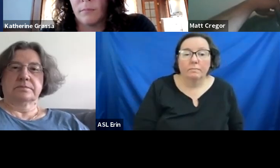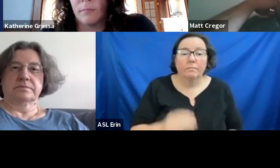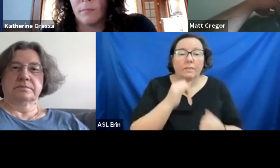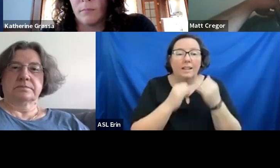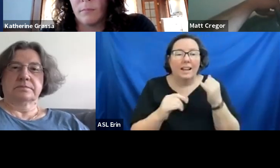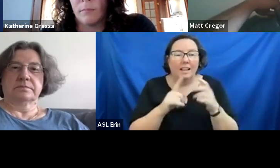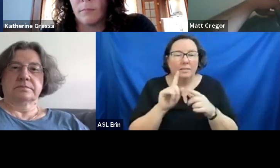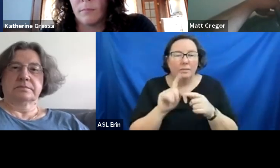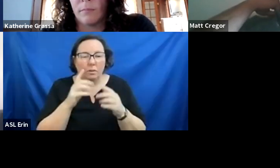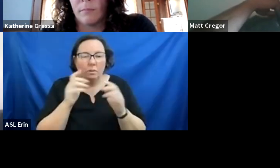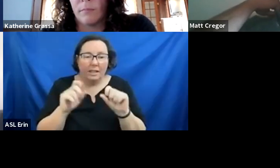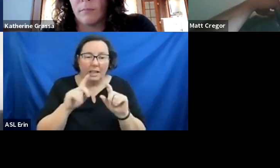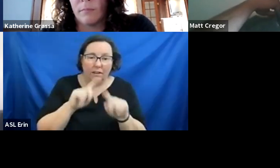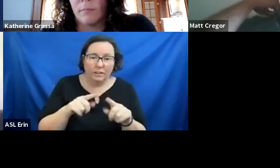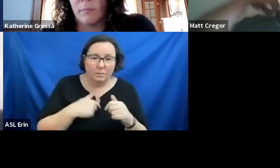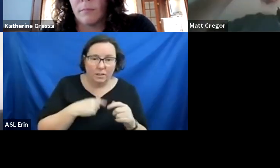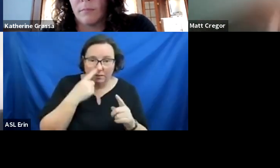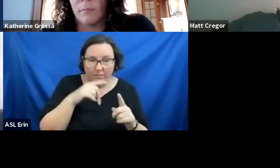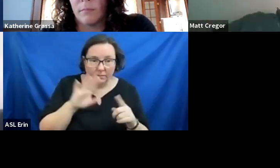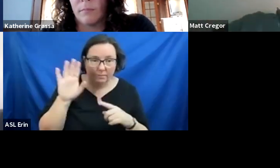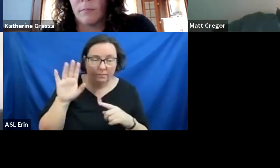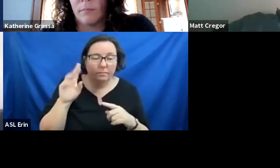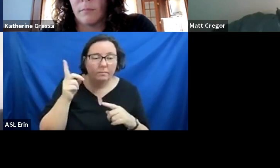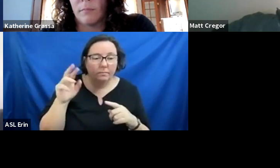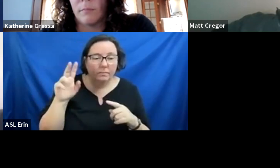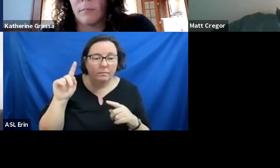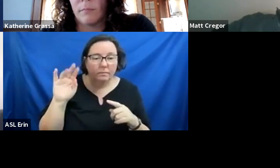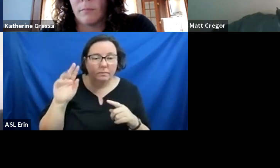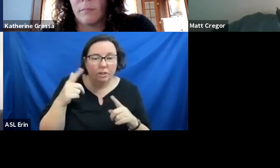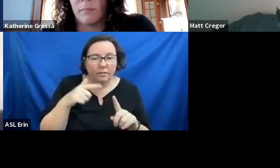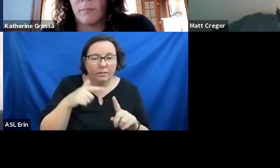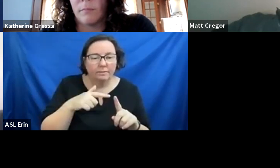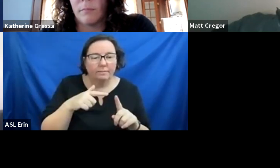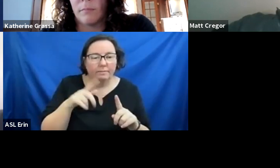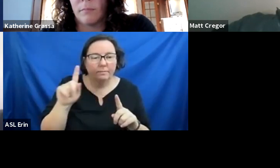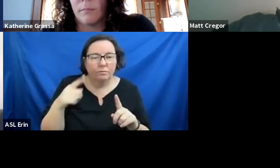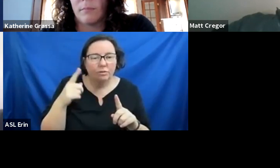Wait, can I just respond quickly? Sure. Well, just that,